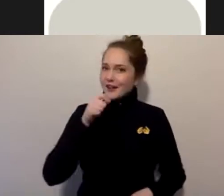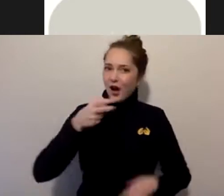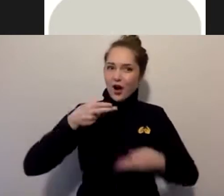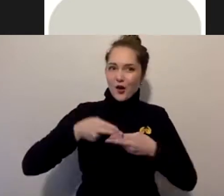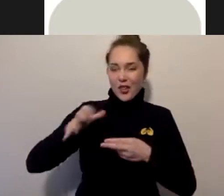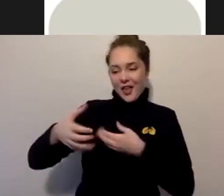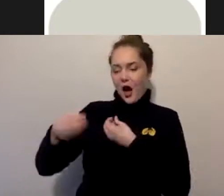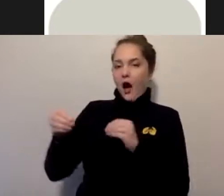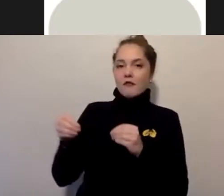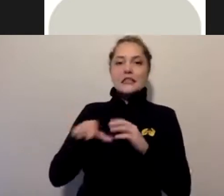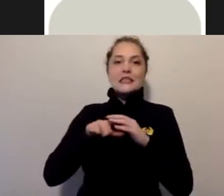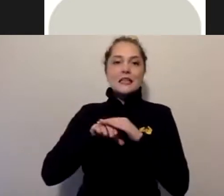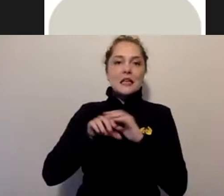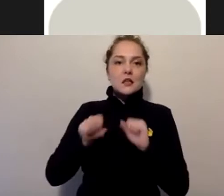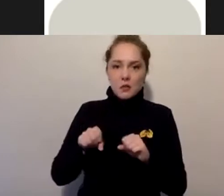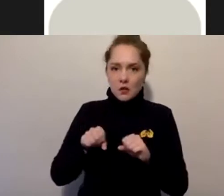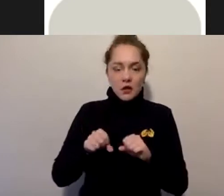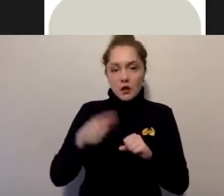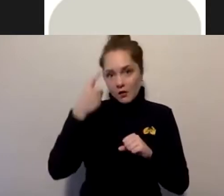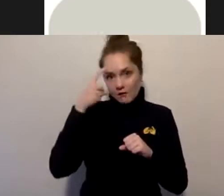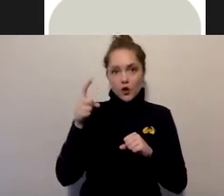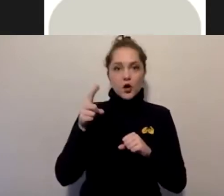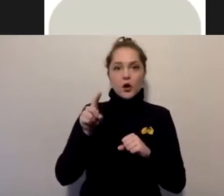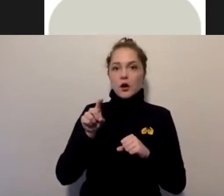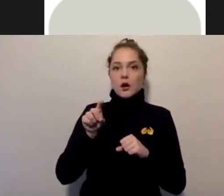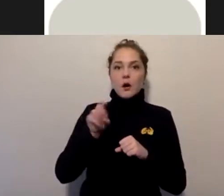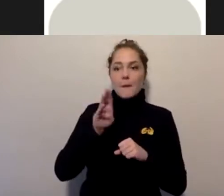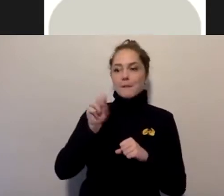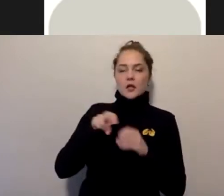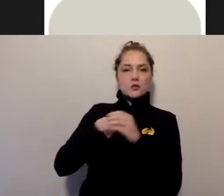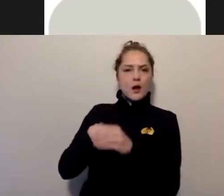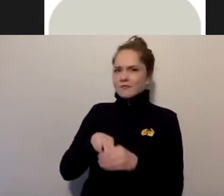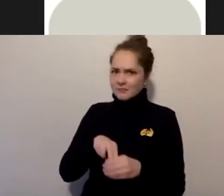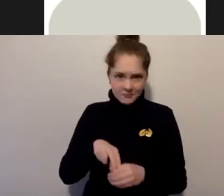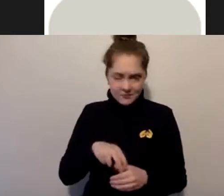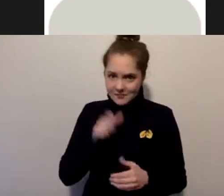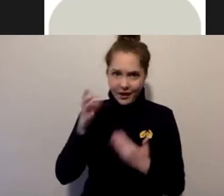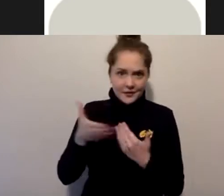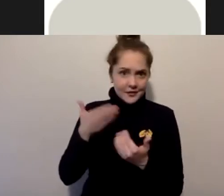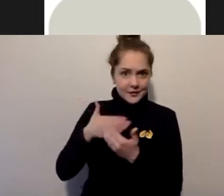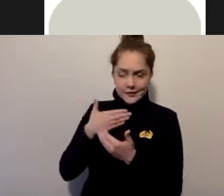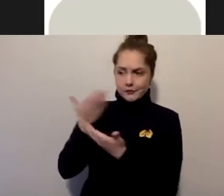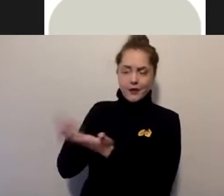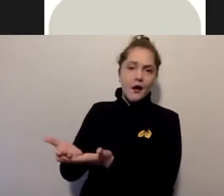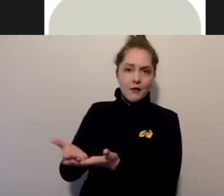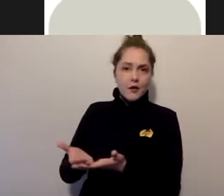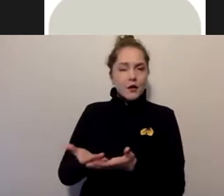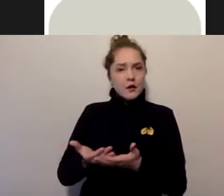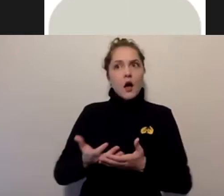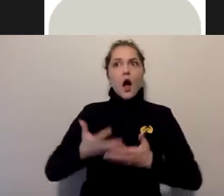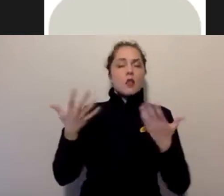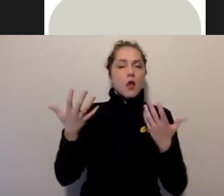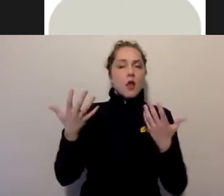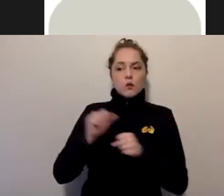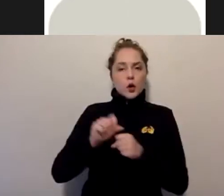It's not inaccessible on a transit route. It requires several layers of effort just to get up